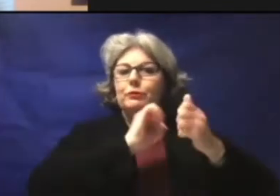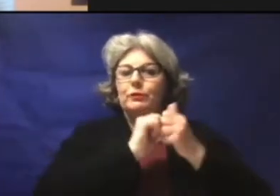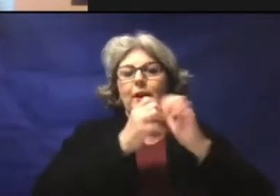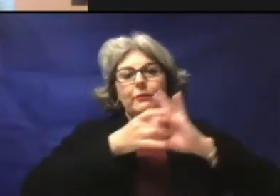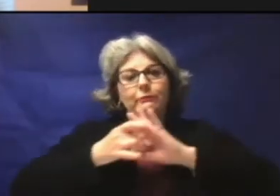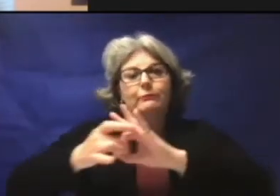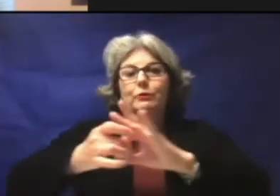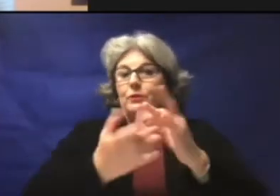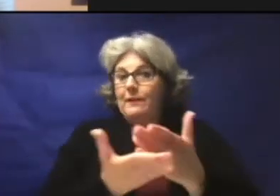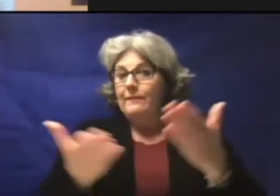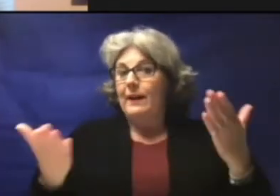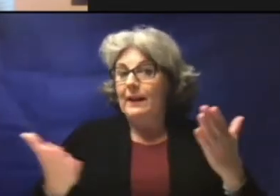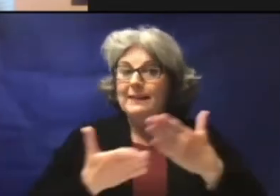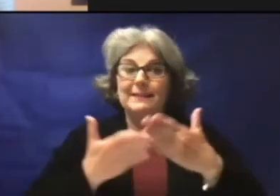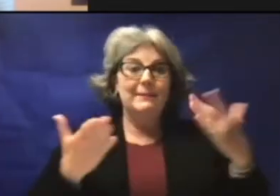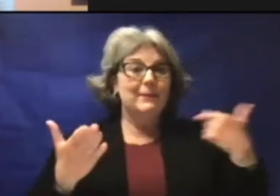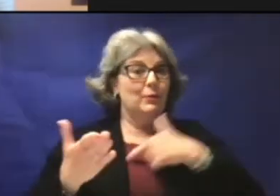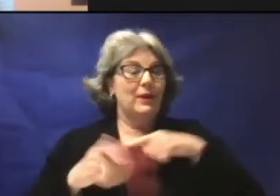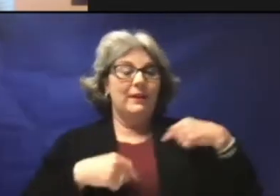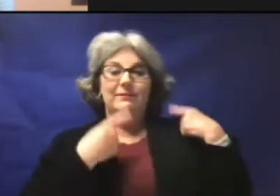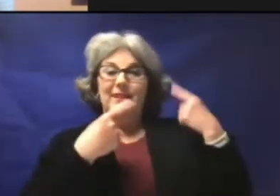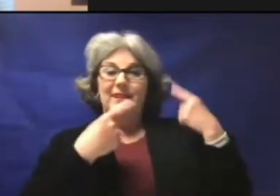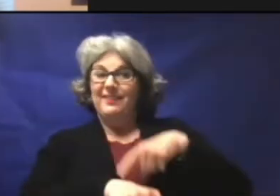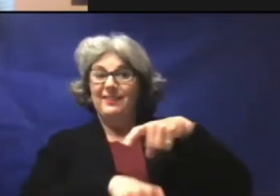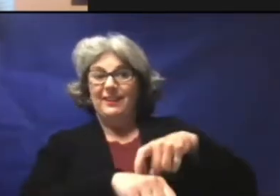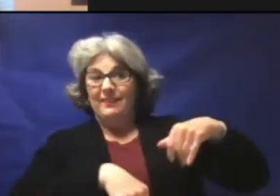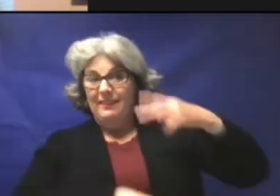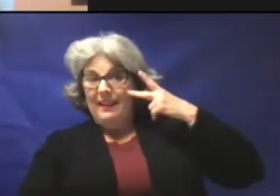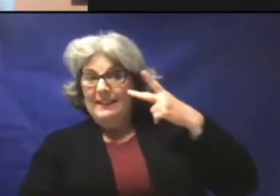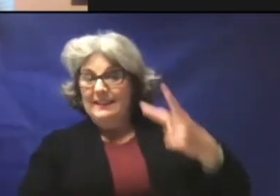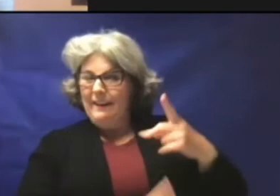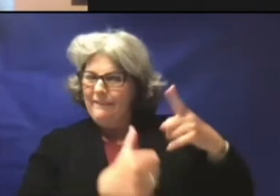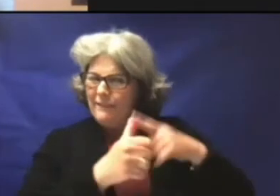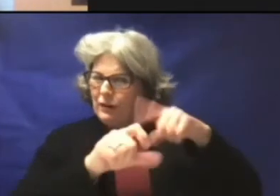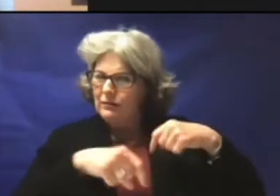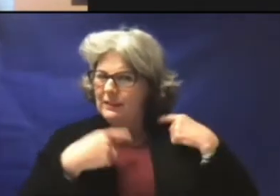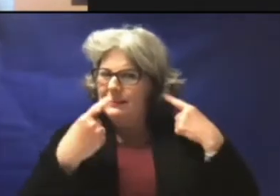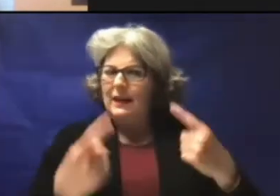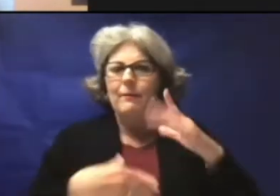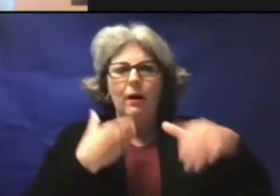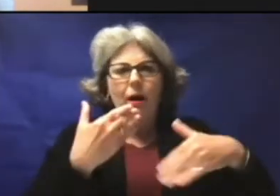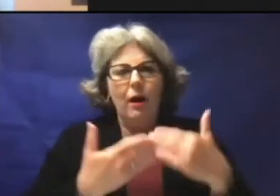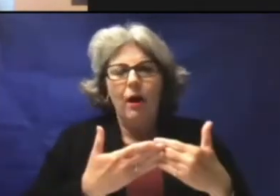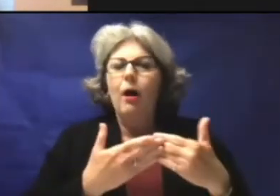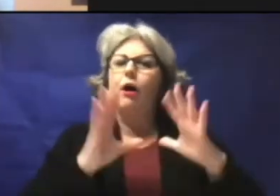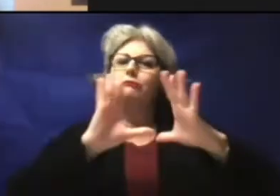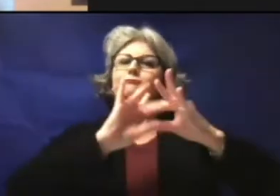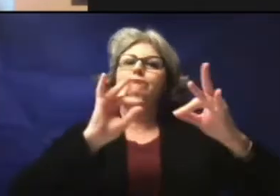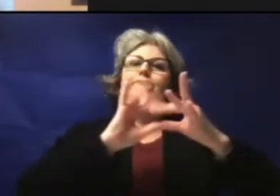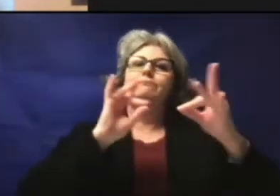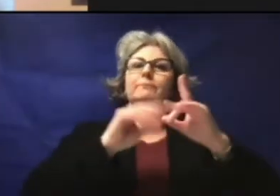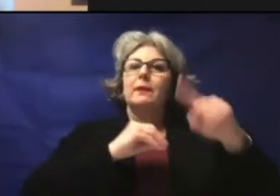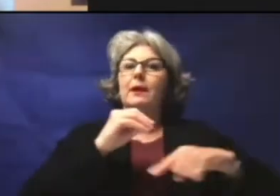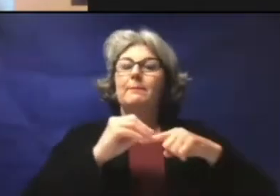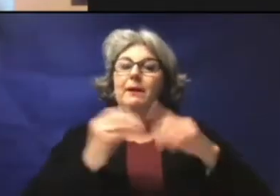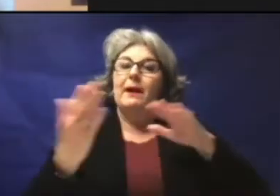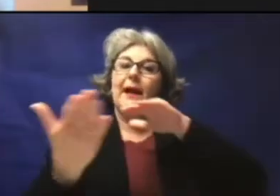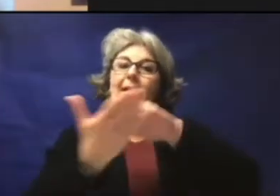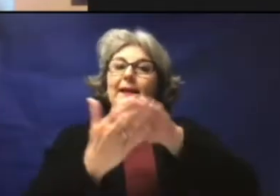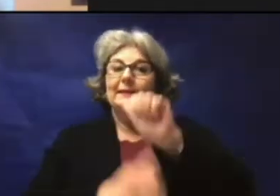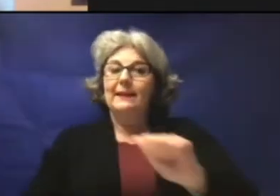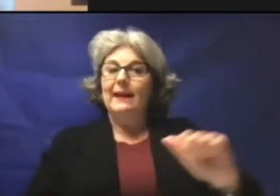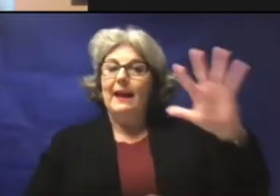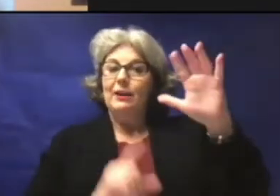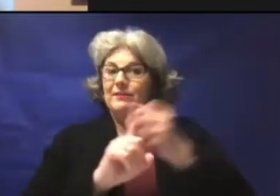unifying us, something that we have not seen in a long time. For the first time, we were all speaking out about the anti-Asian violence